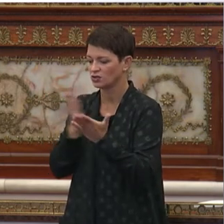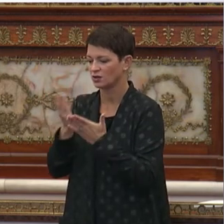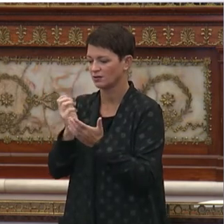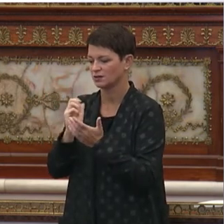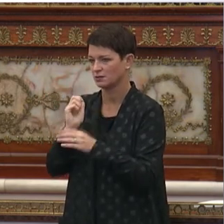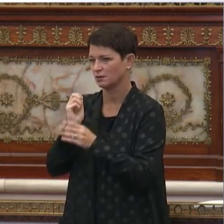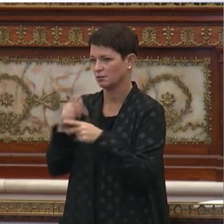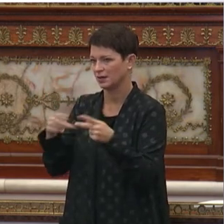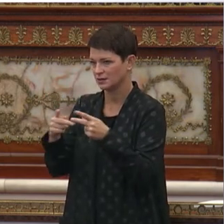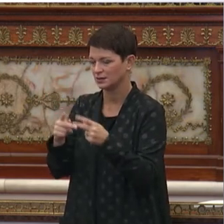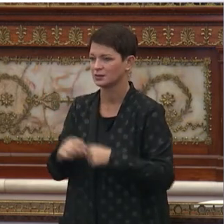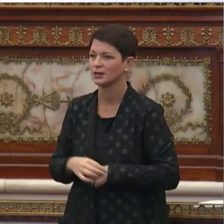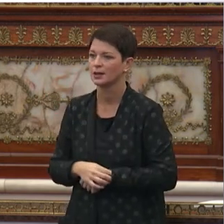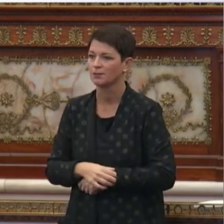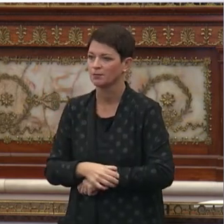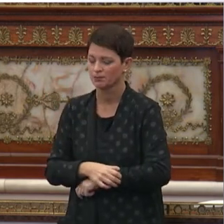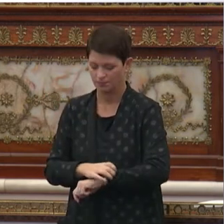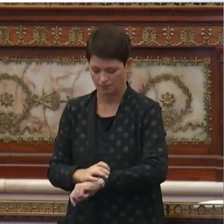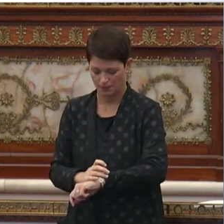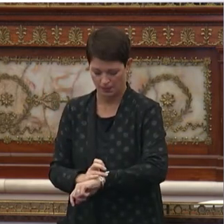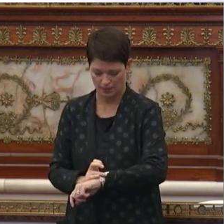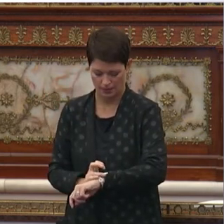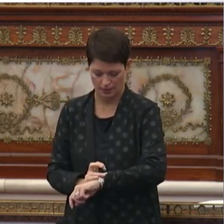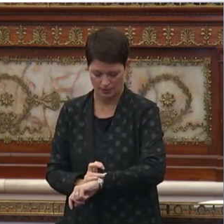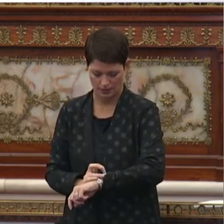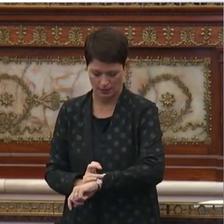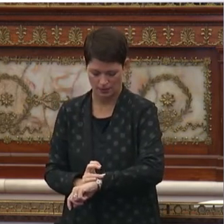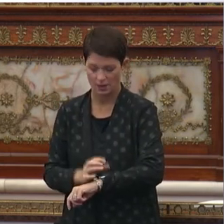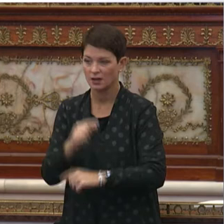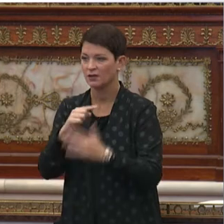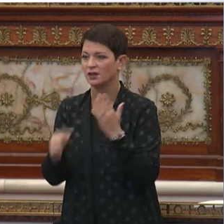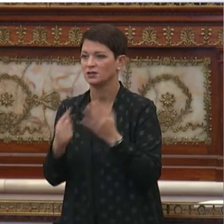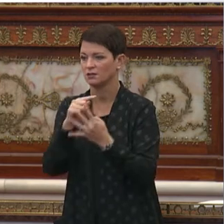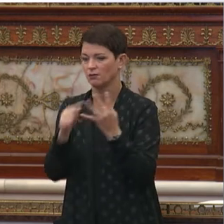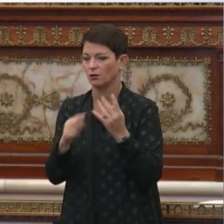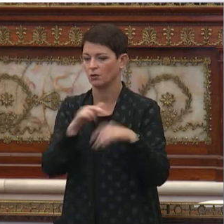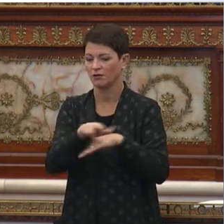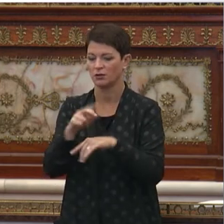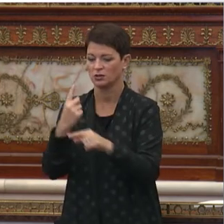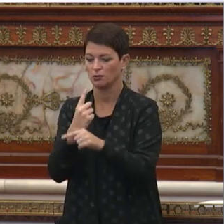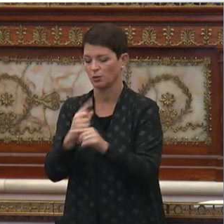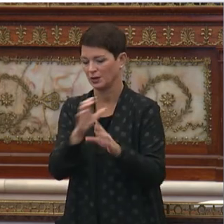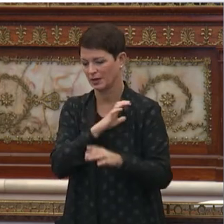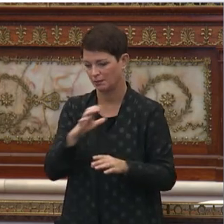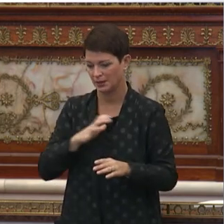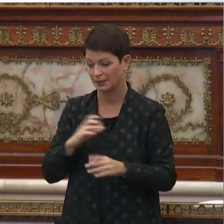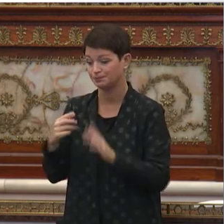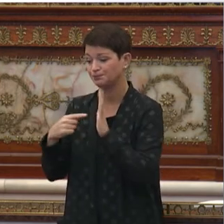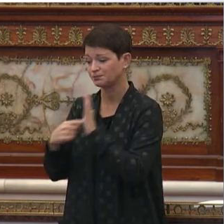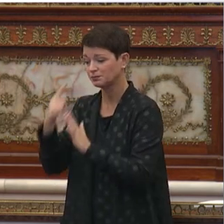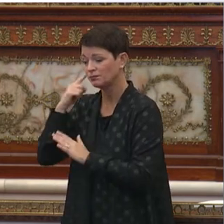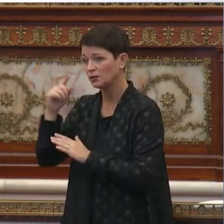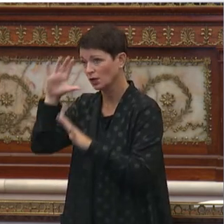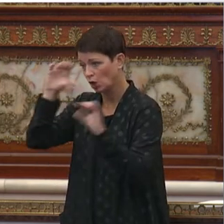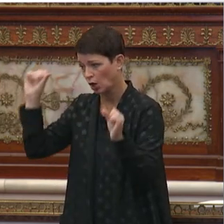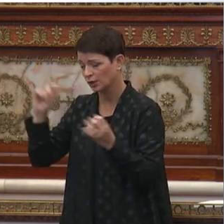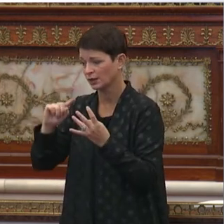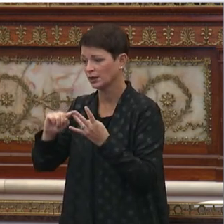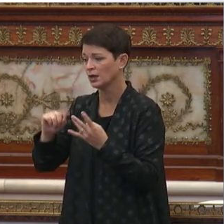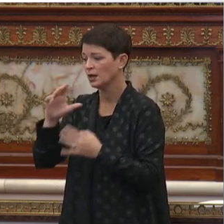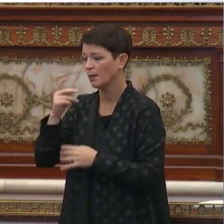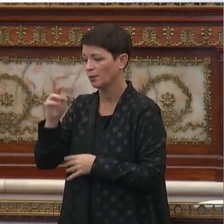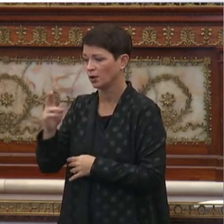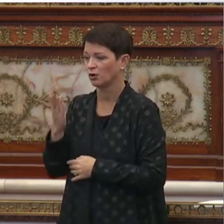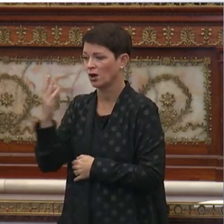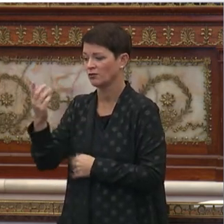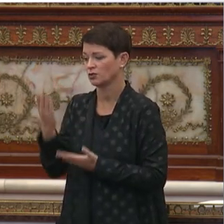establishments. Those four bills will be referred to the appropriate committee. On behalf of Council President Clark, Councilwoman Parker